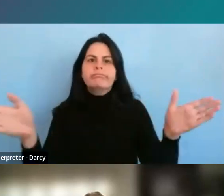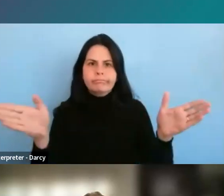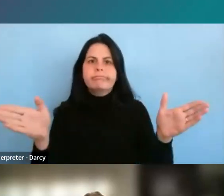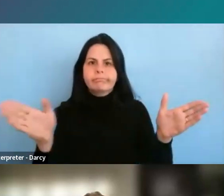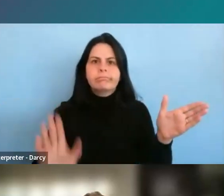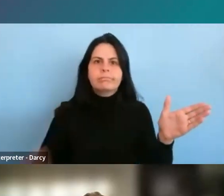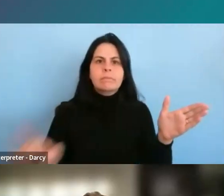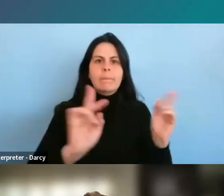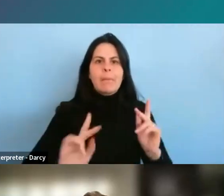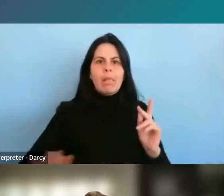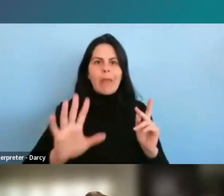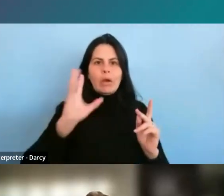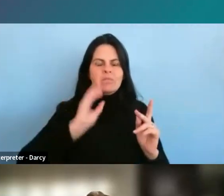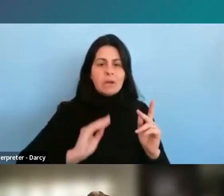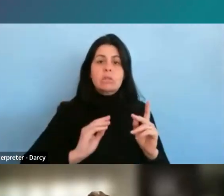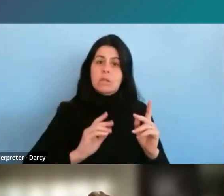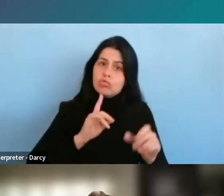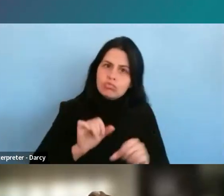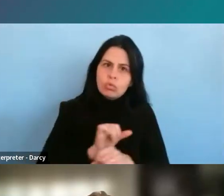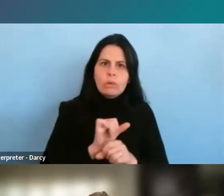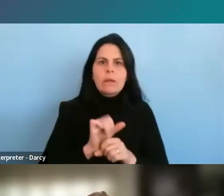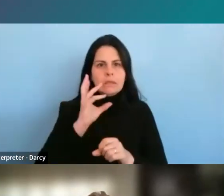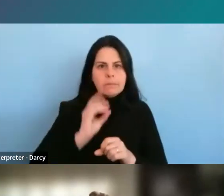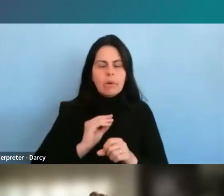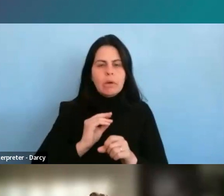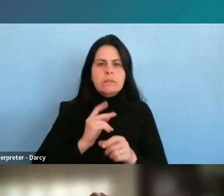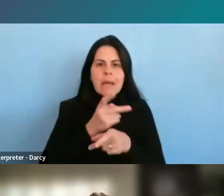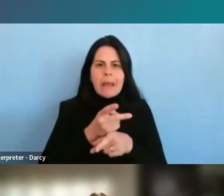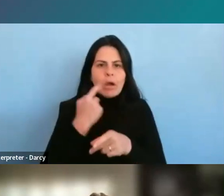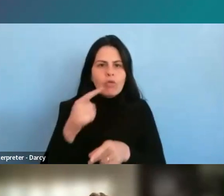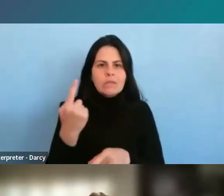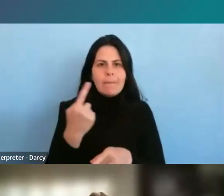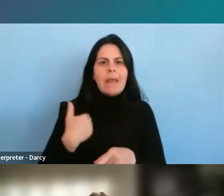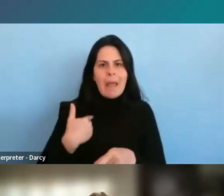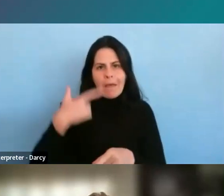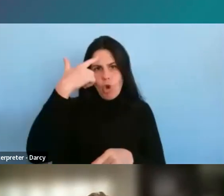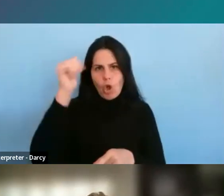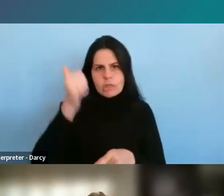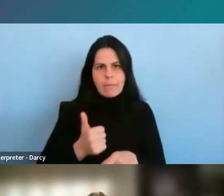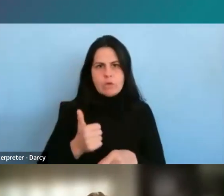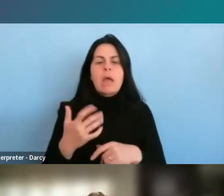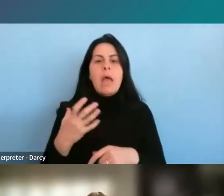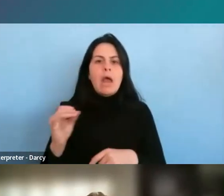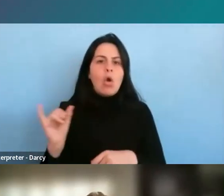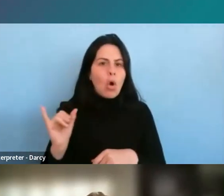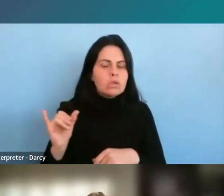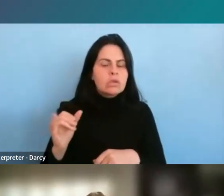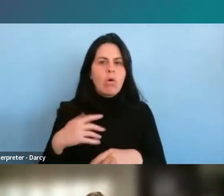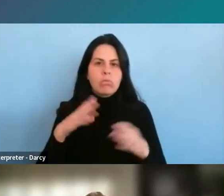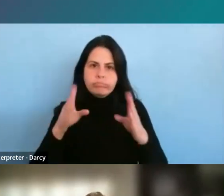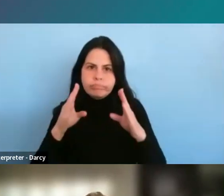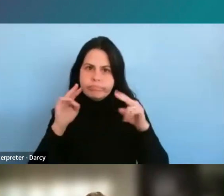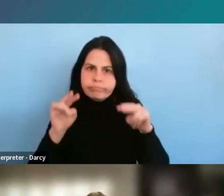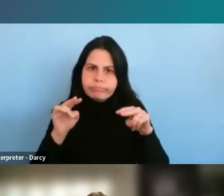somebody with Alzheimer's, or, you know, essentially that, and then also keeping an eye on diversity. So